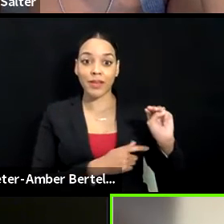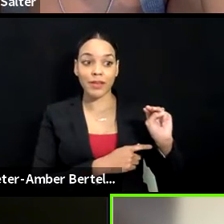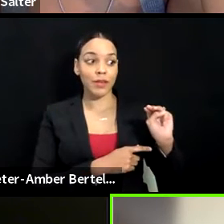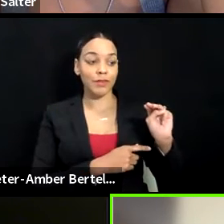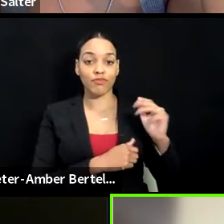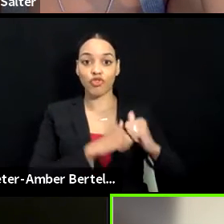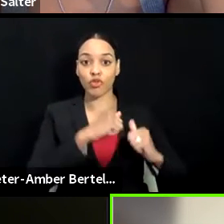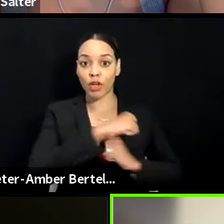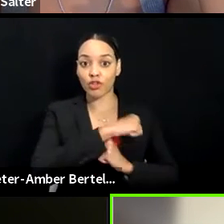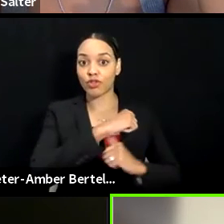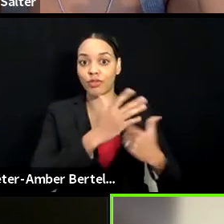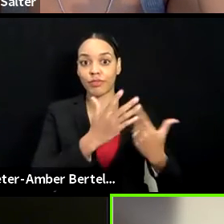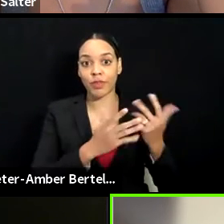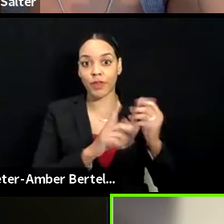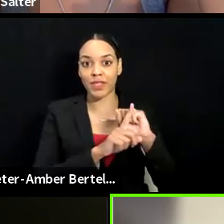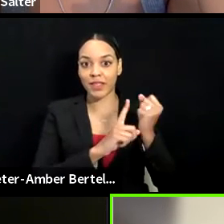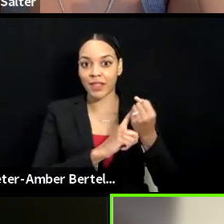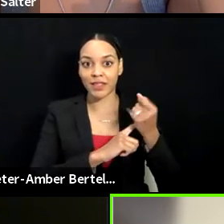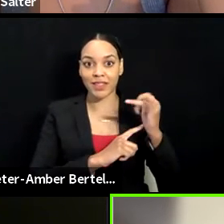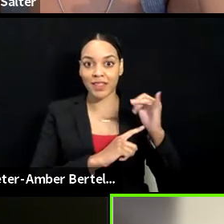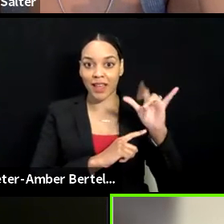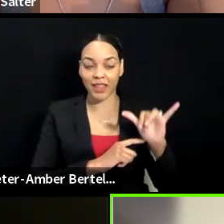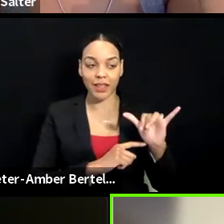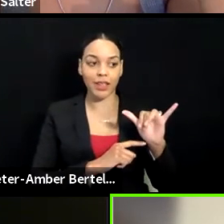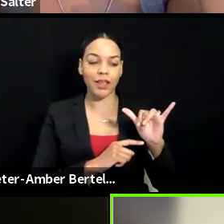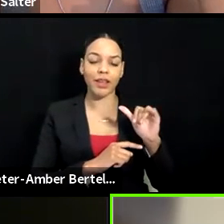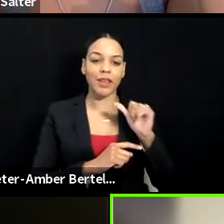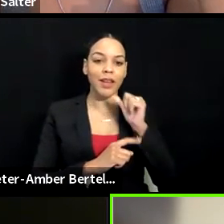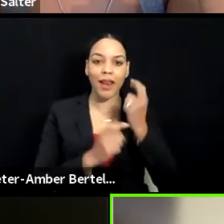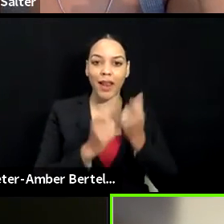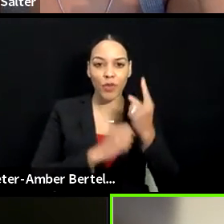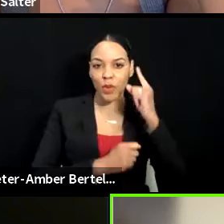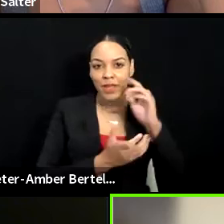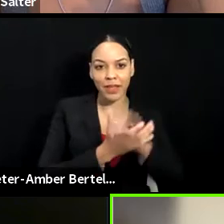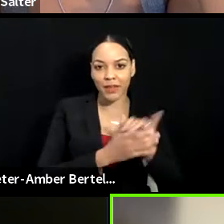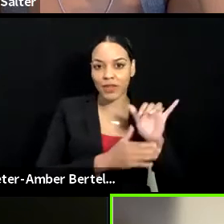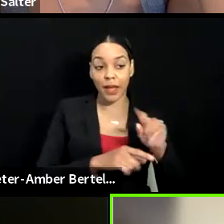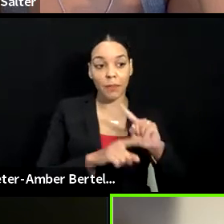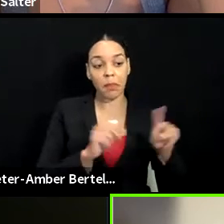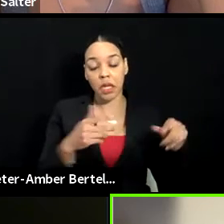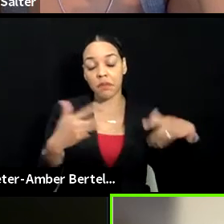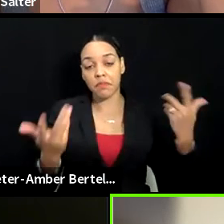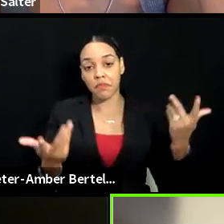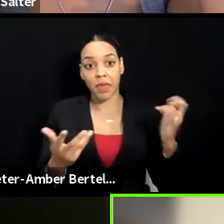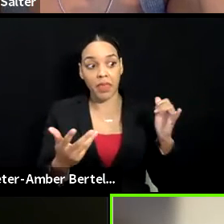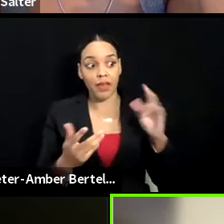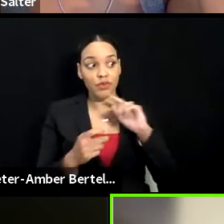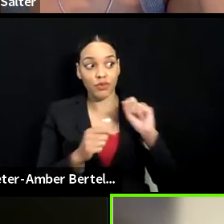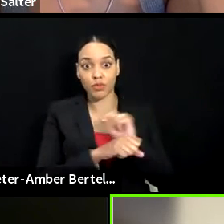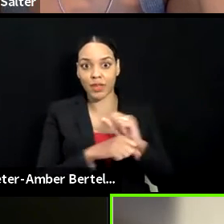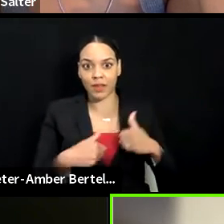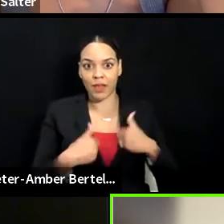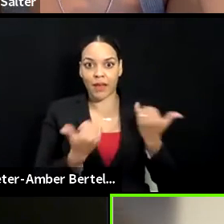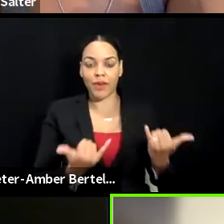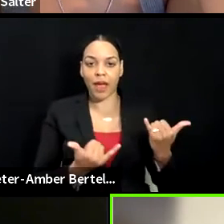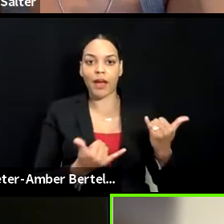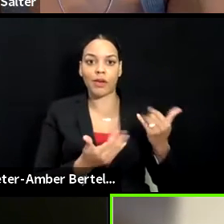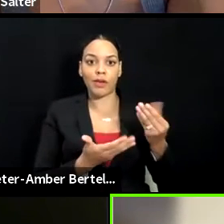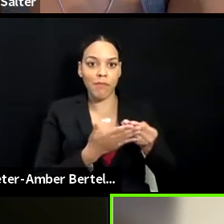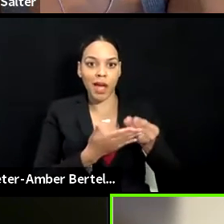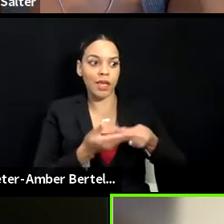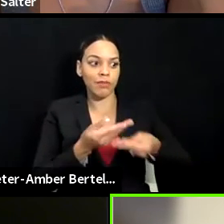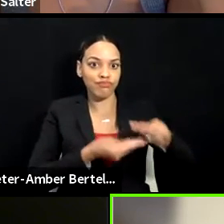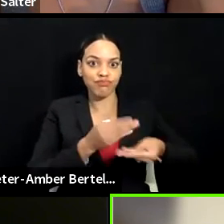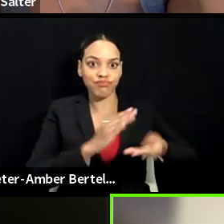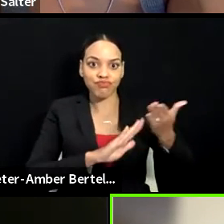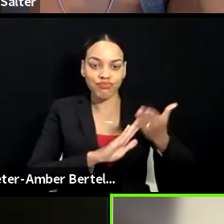mean, I know people don't necessarily all believe in capitalism, but that's what's around us. And I think instead of just sort of saying, well, we